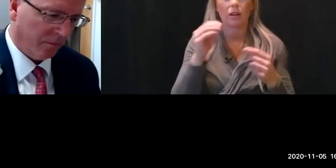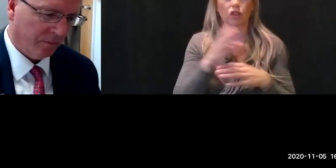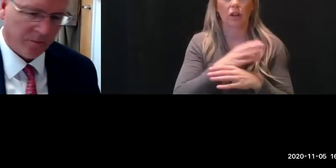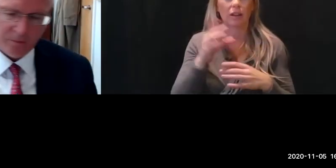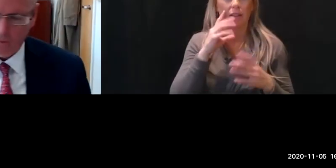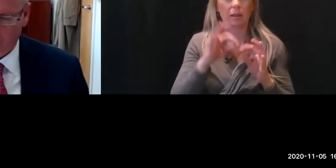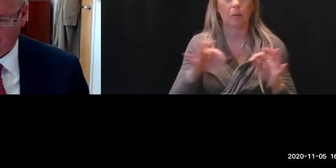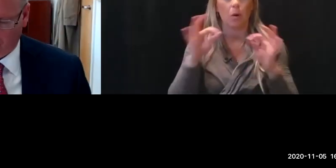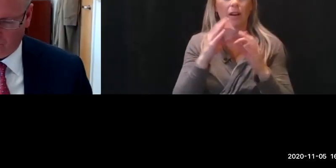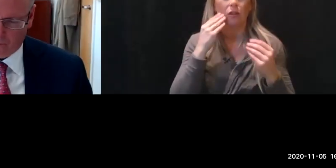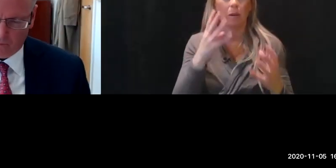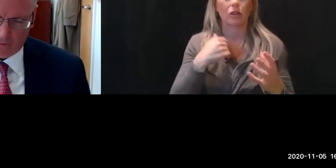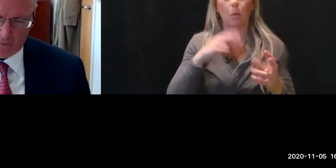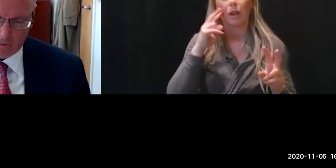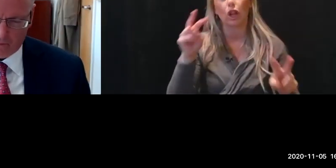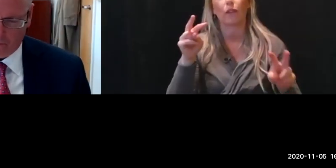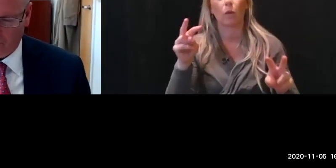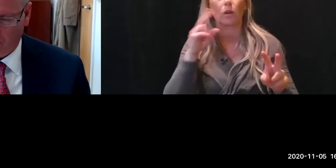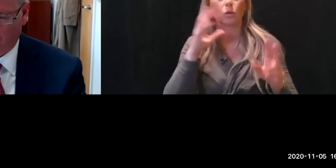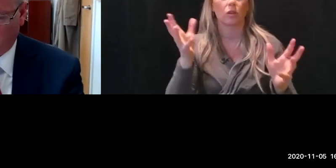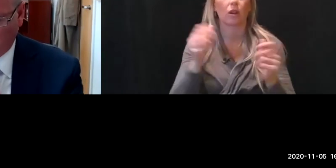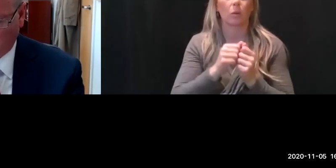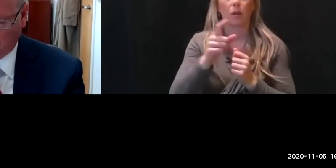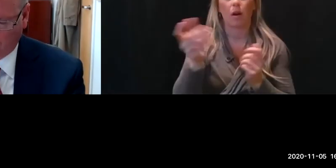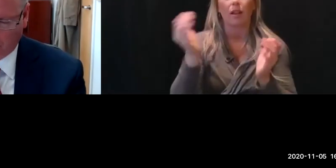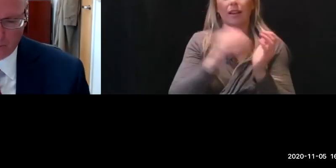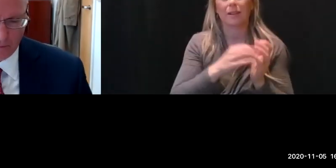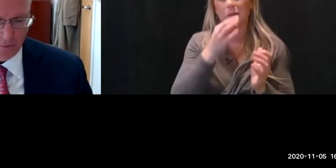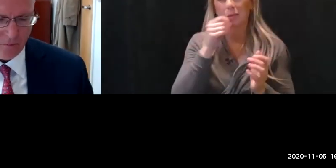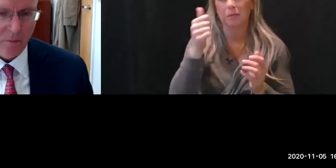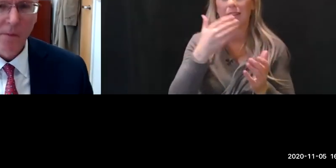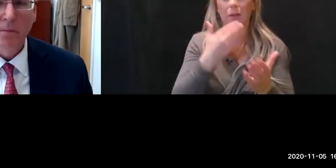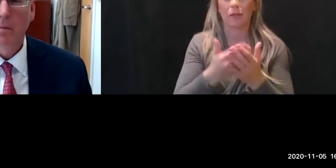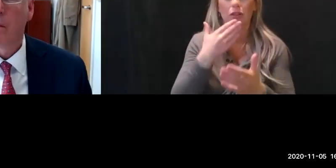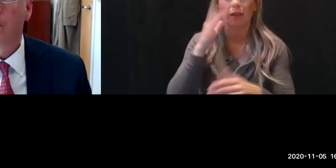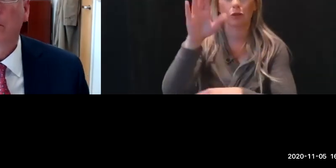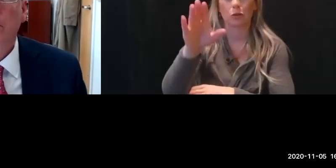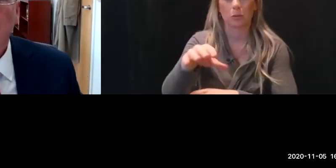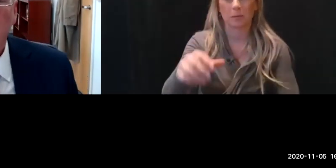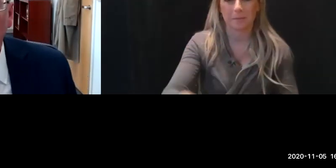information. And we look forward to talking with you all again soon. Thank you. Have a good afternoon.